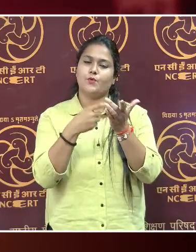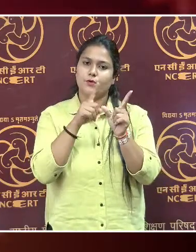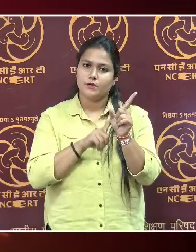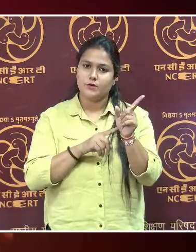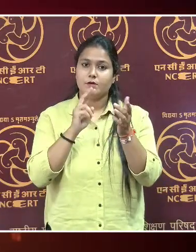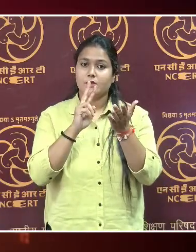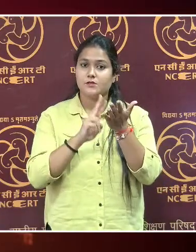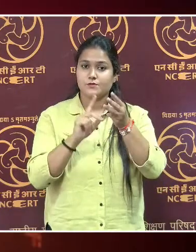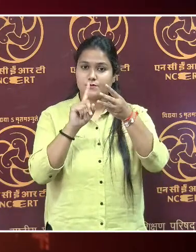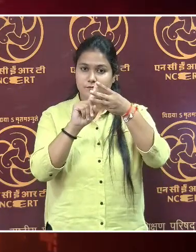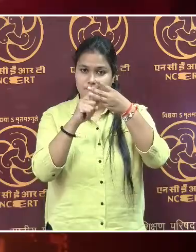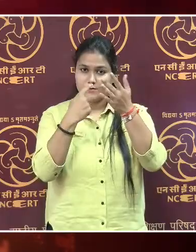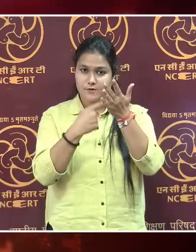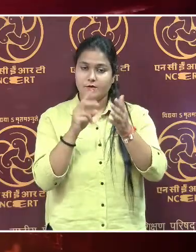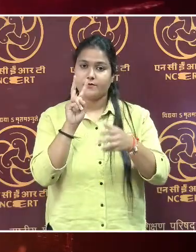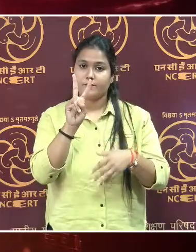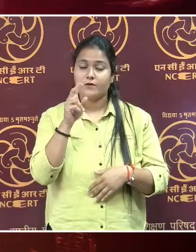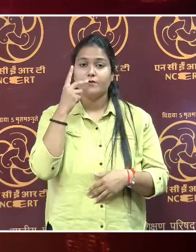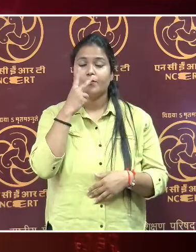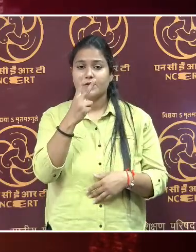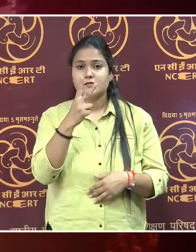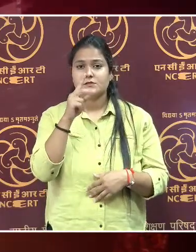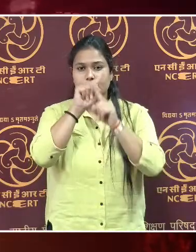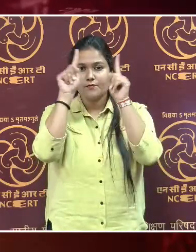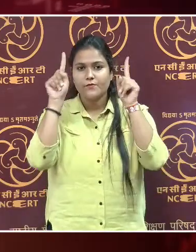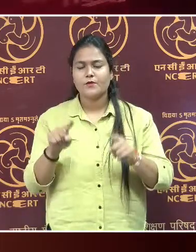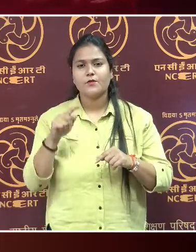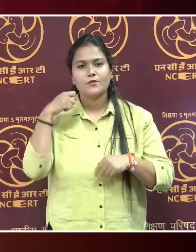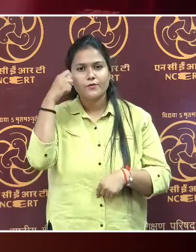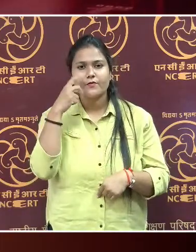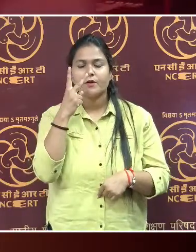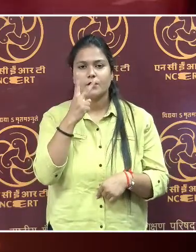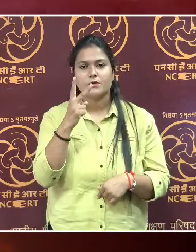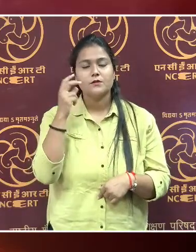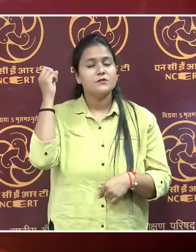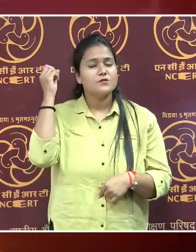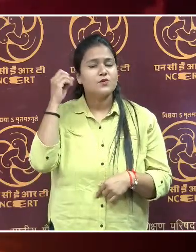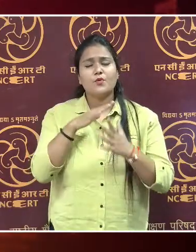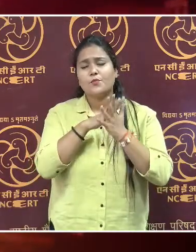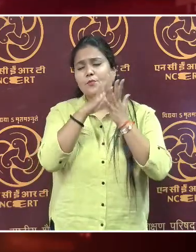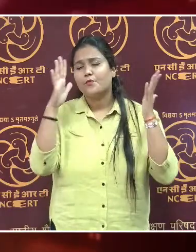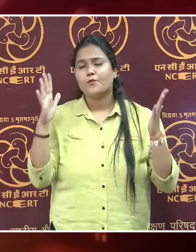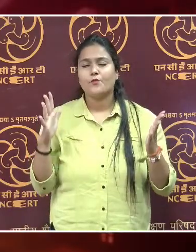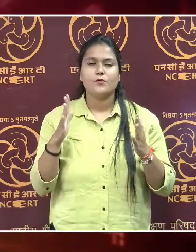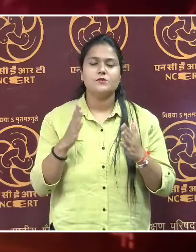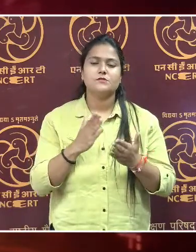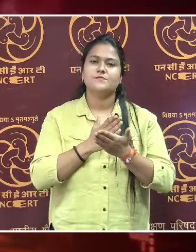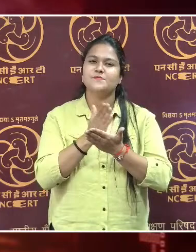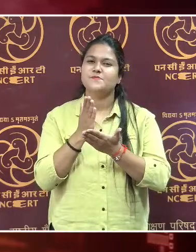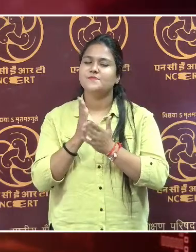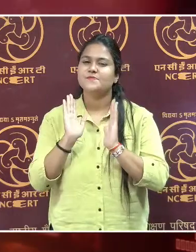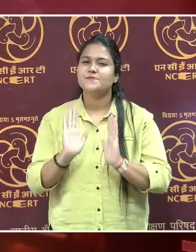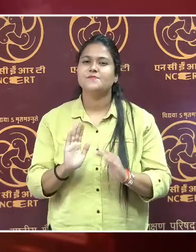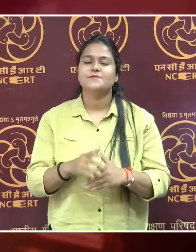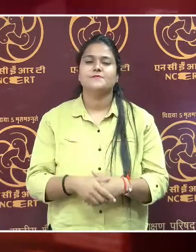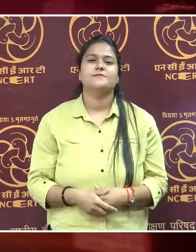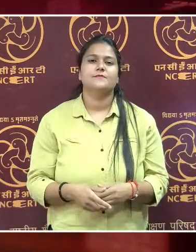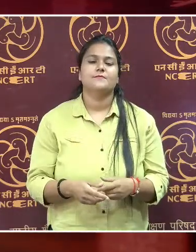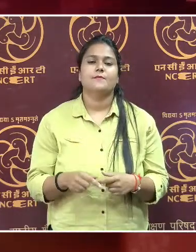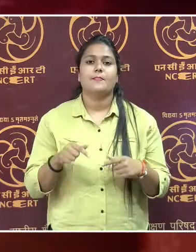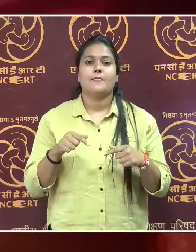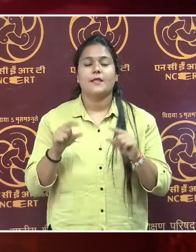able to hear the sound, but however they'll not be able to understand the sound. So there are so many complex disorders that happens within